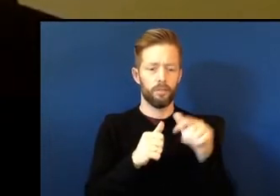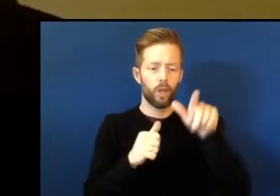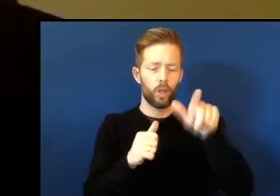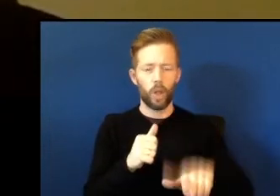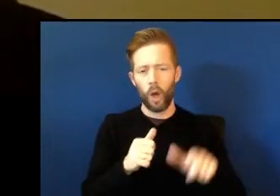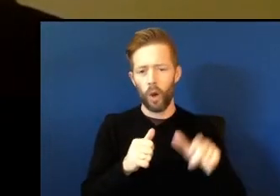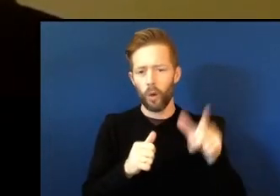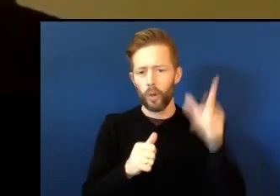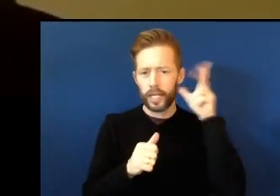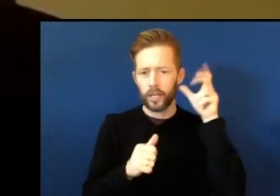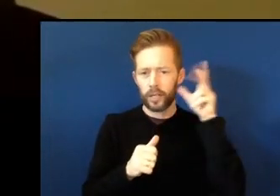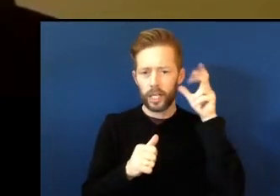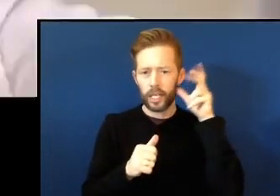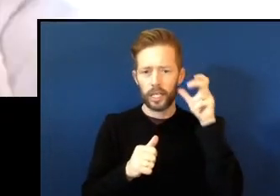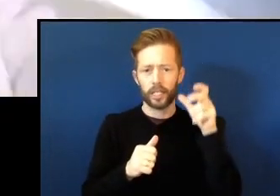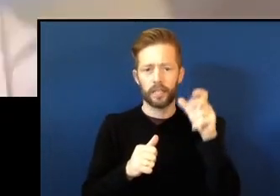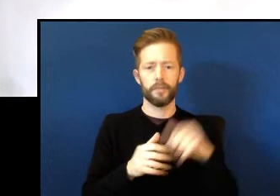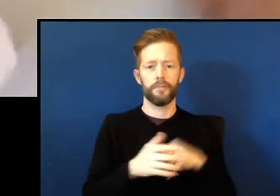low hearing?